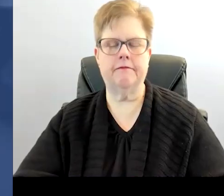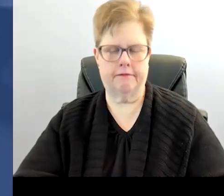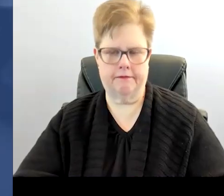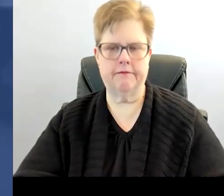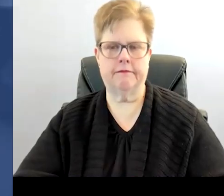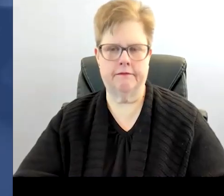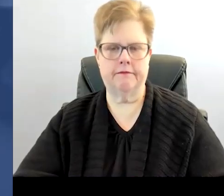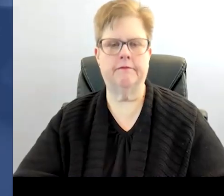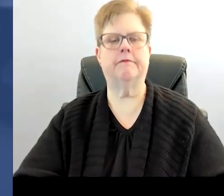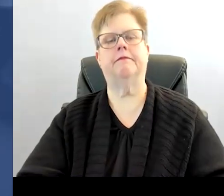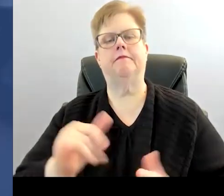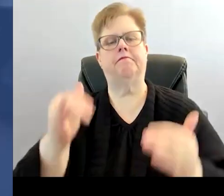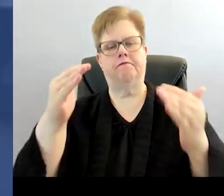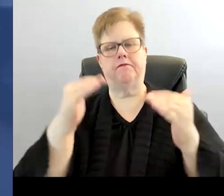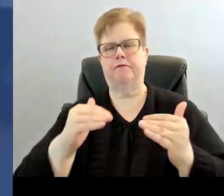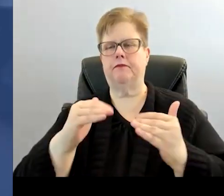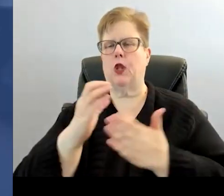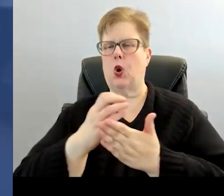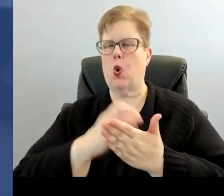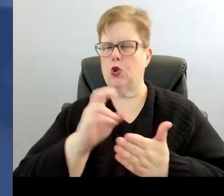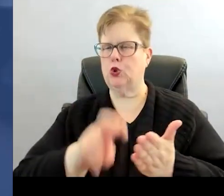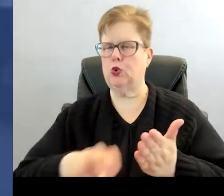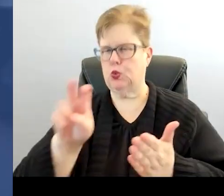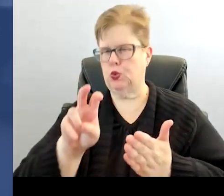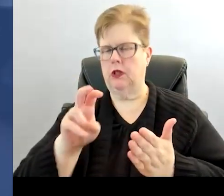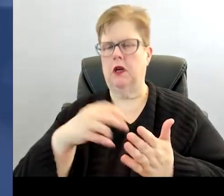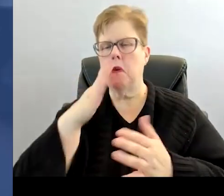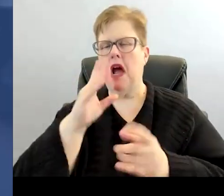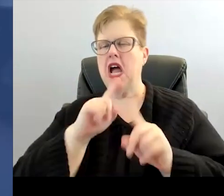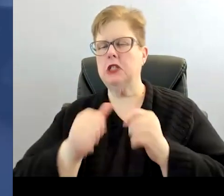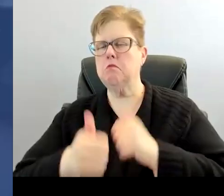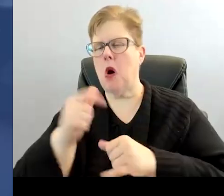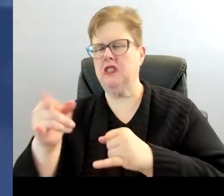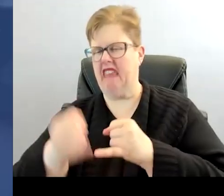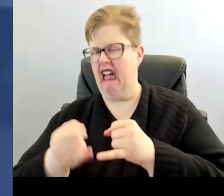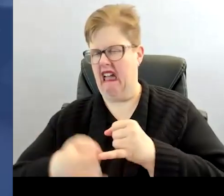So let me move to the course tour because I think the rest of these I'll answer toward the end.